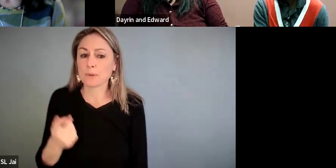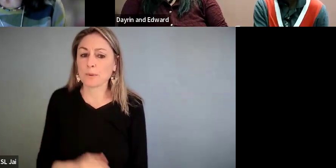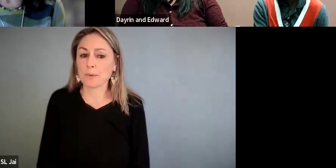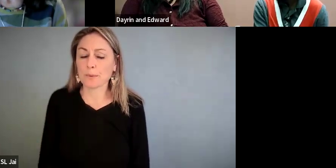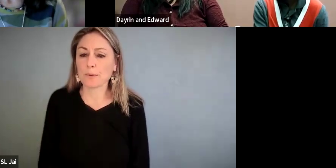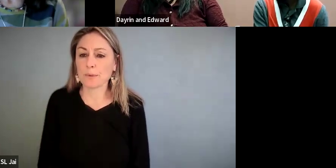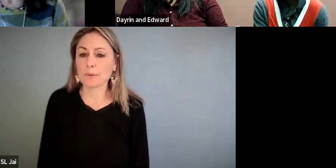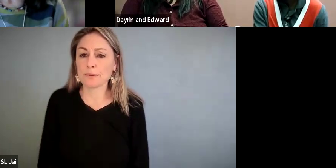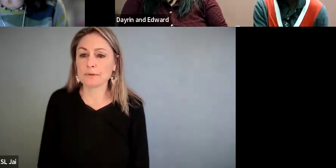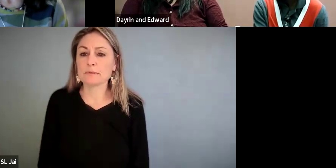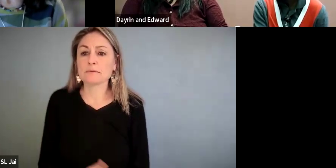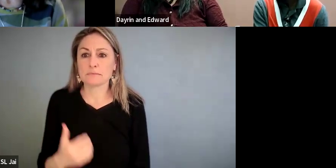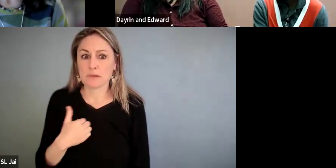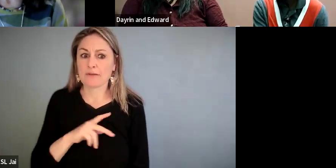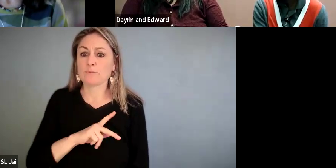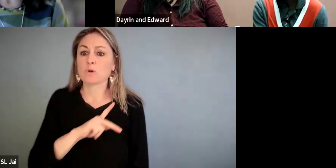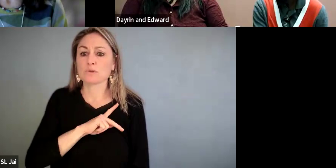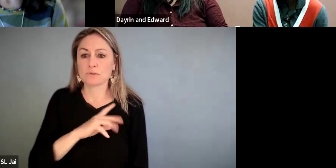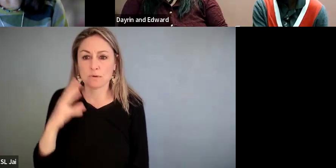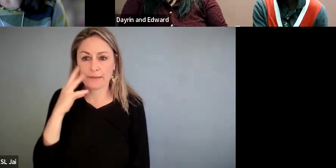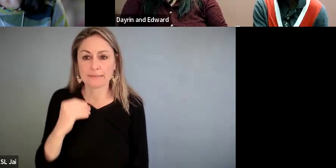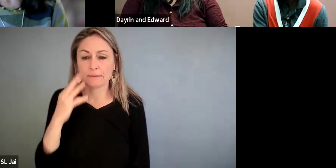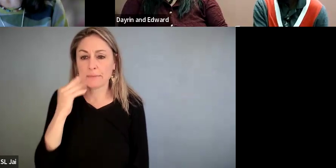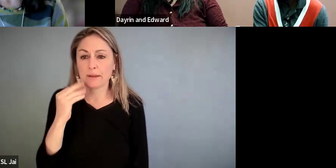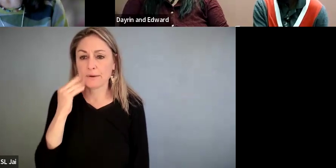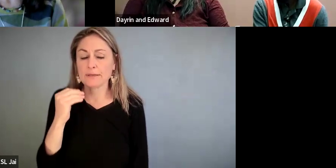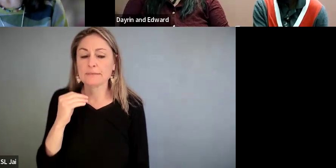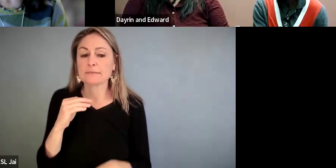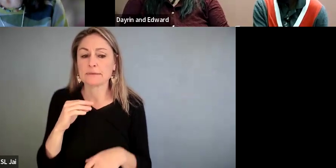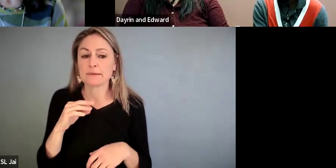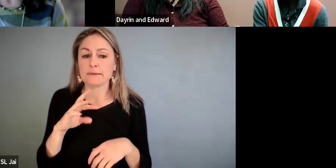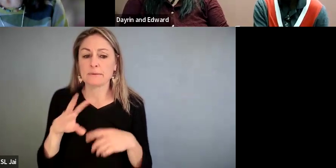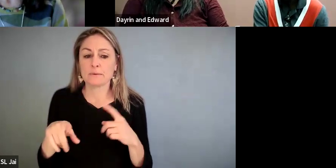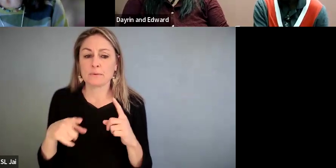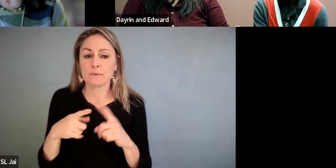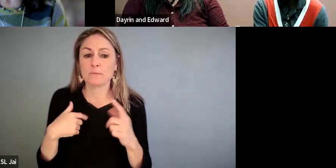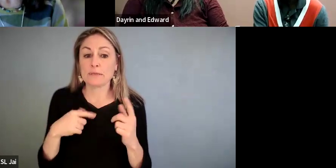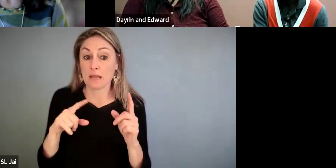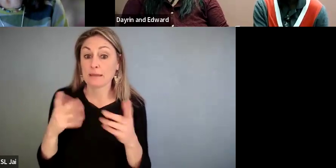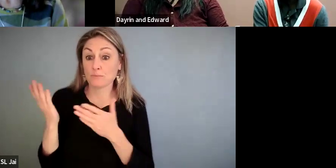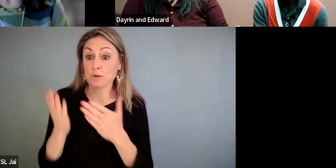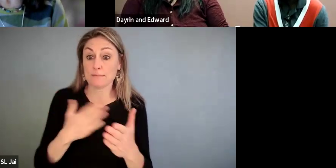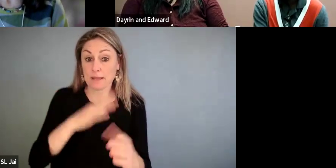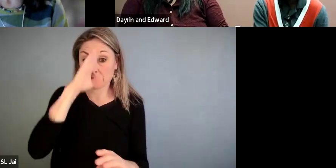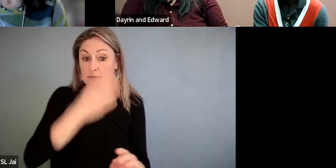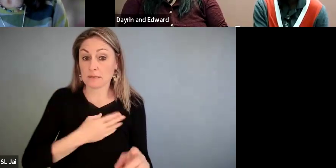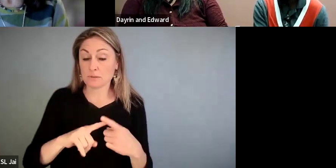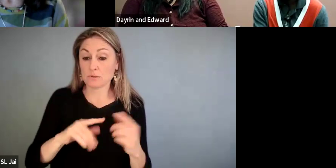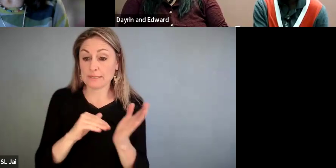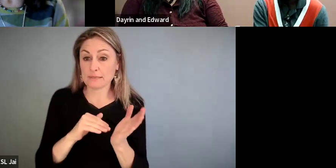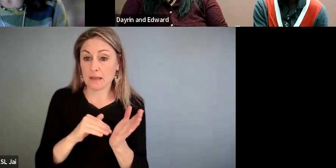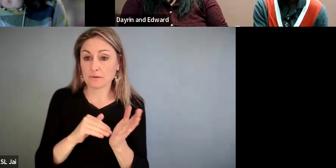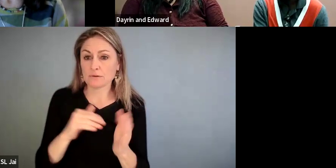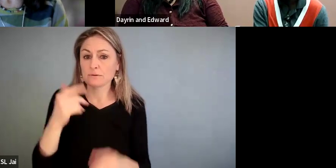And I have personal experience with this about when I go to take my son to the doctor because